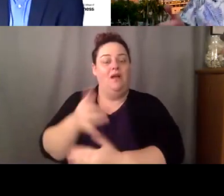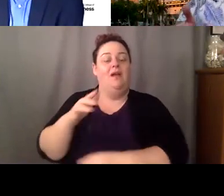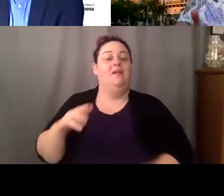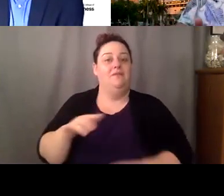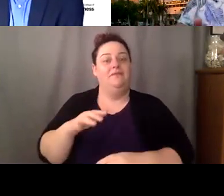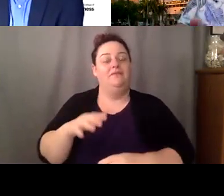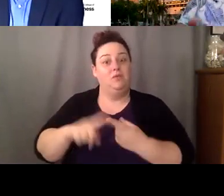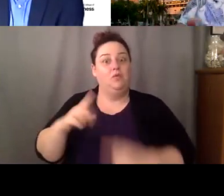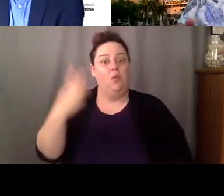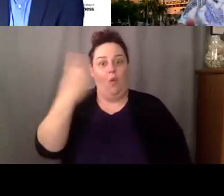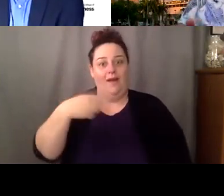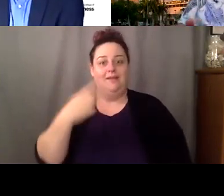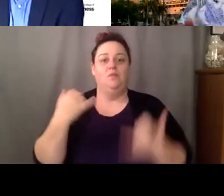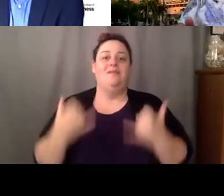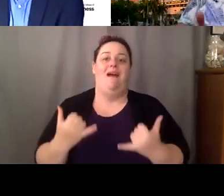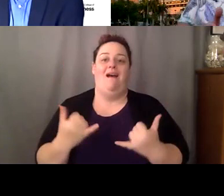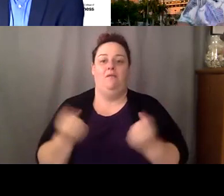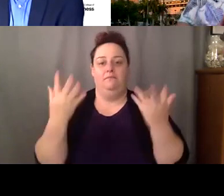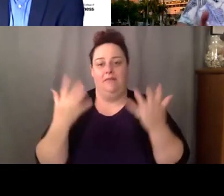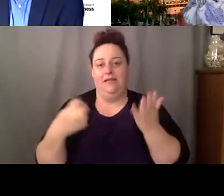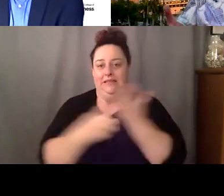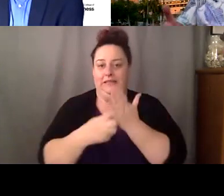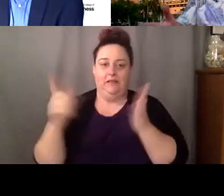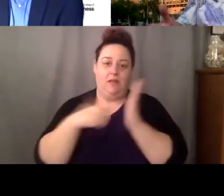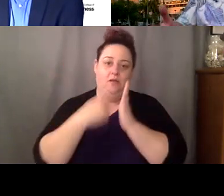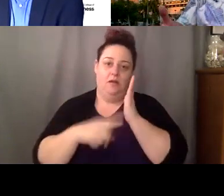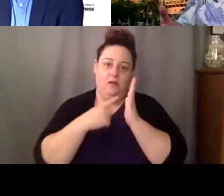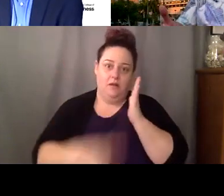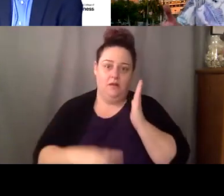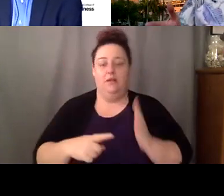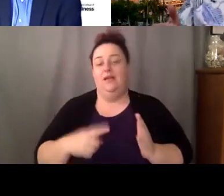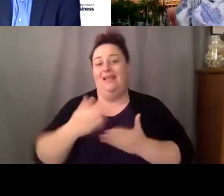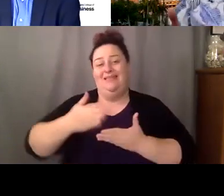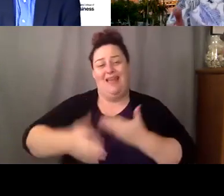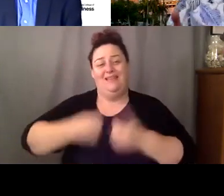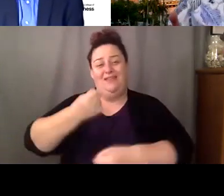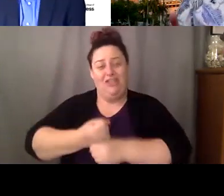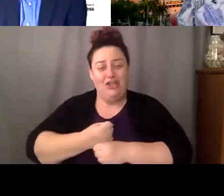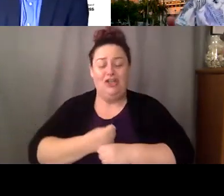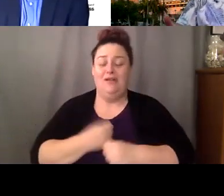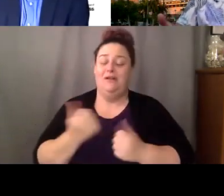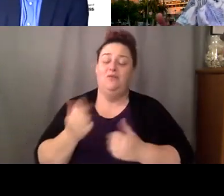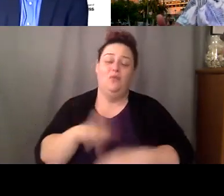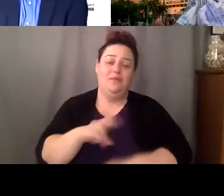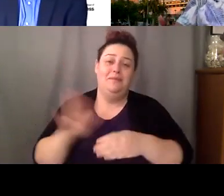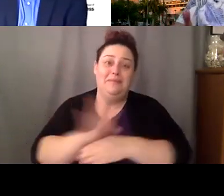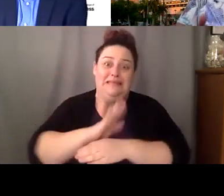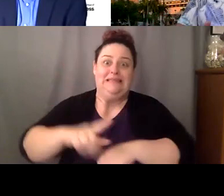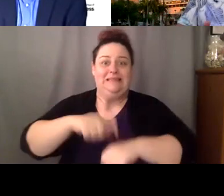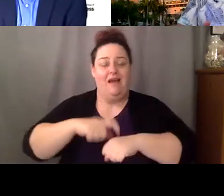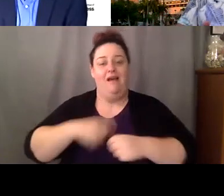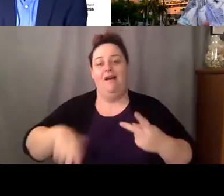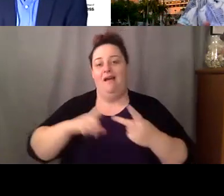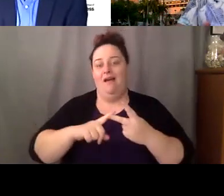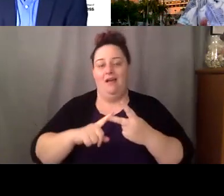what we see is cancellations across the board. The holiday period, the year-end period, which is normally our busiest, is now fallen